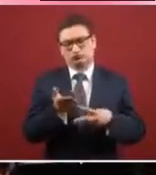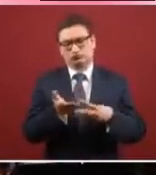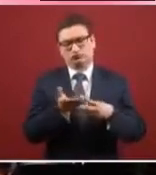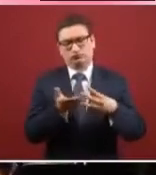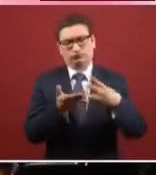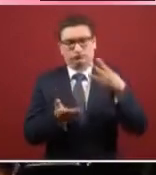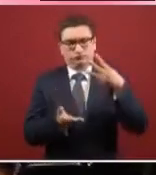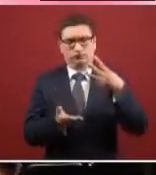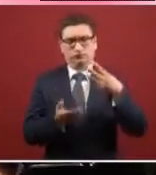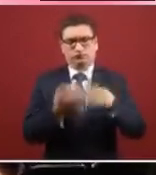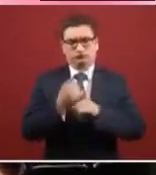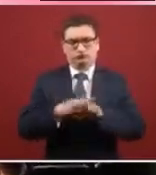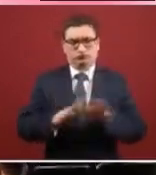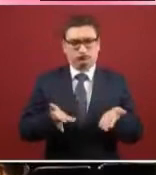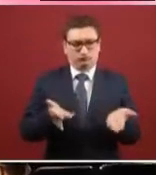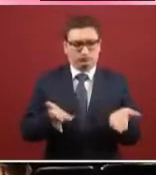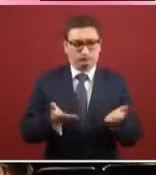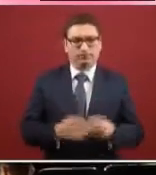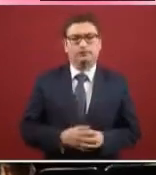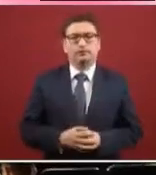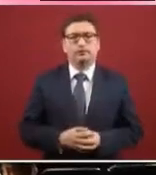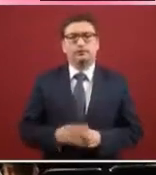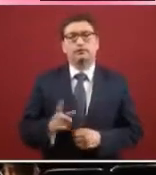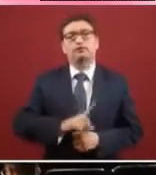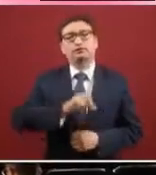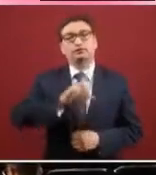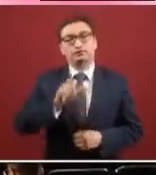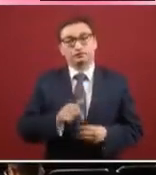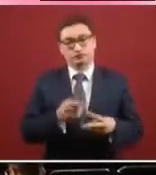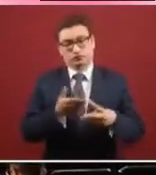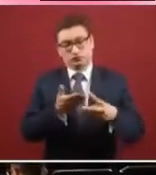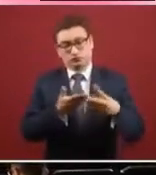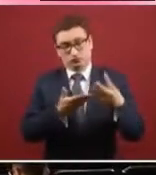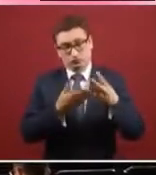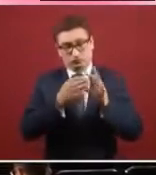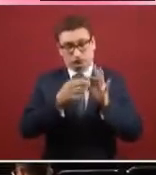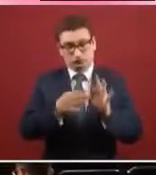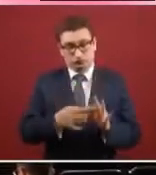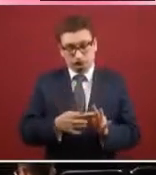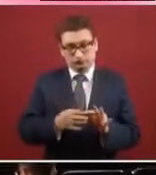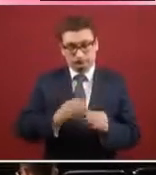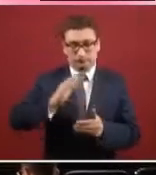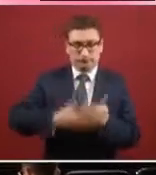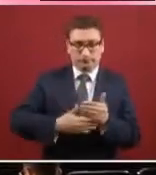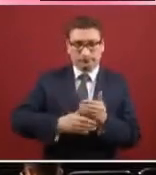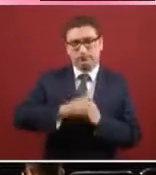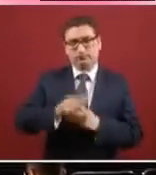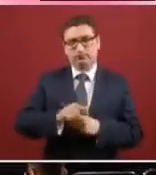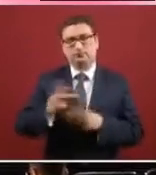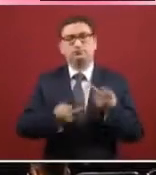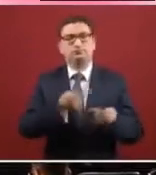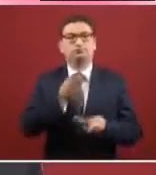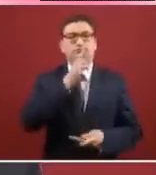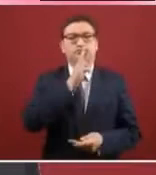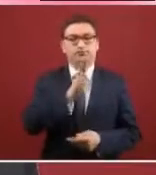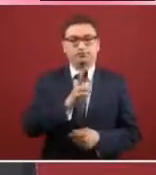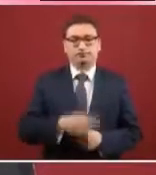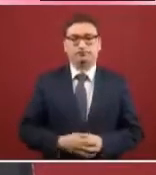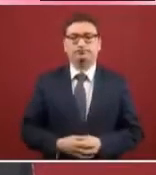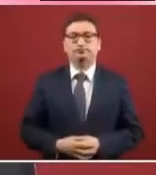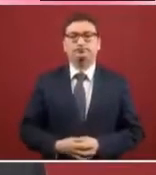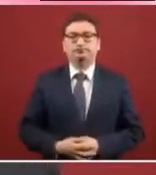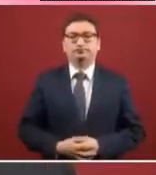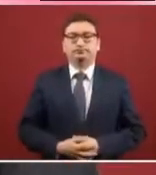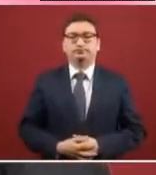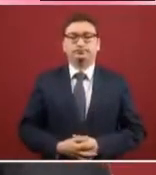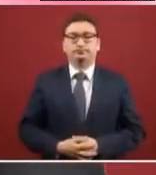The information. Y luego abrimos la sesión de preguntas. And then we'll open up the section primero, for questions